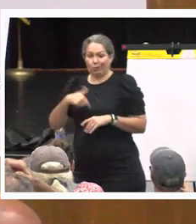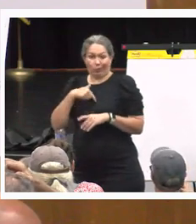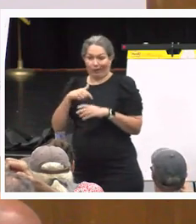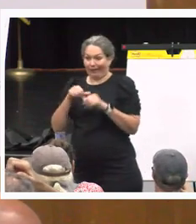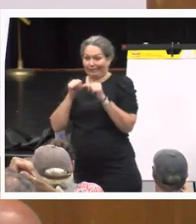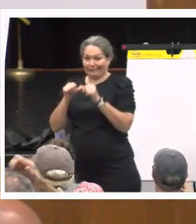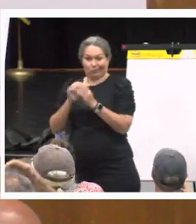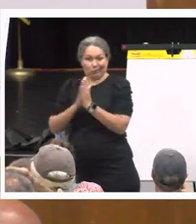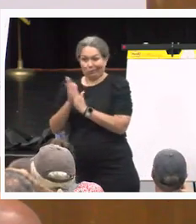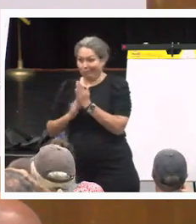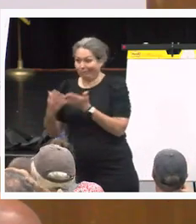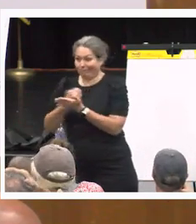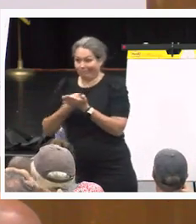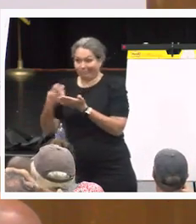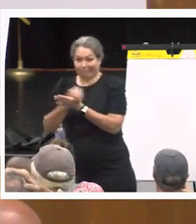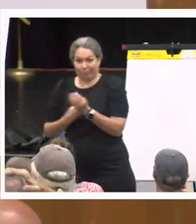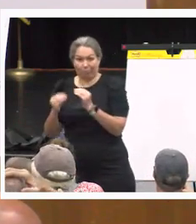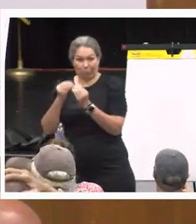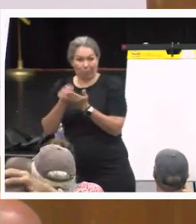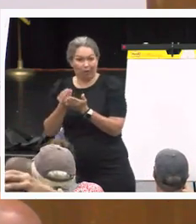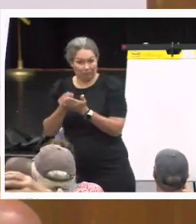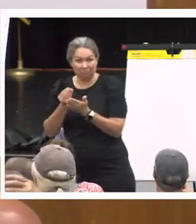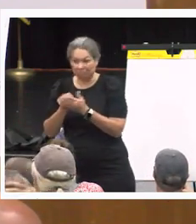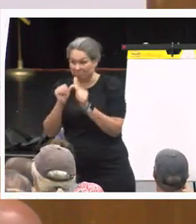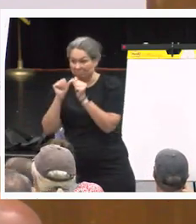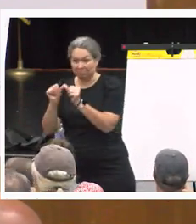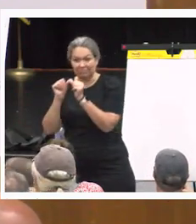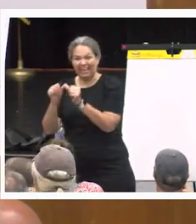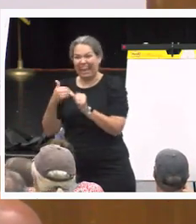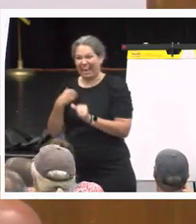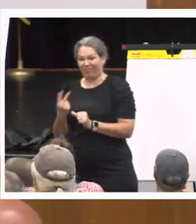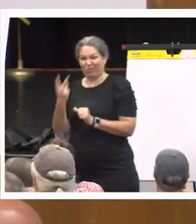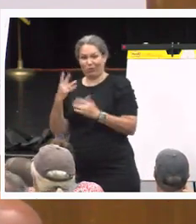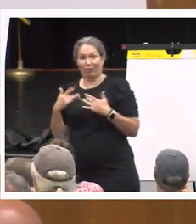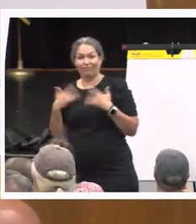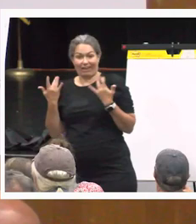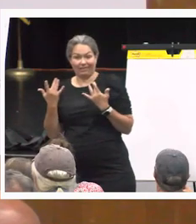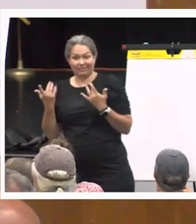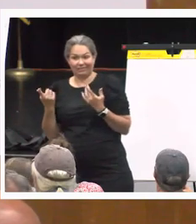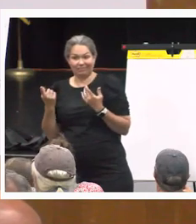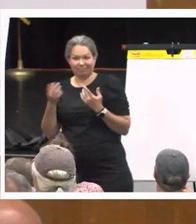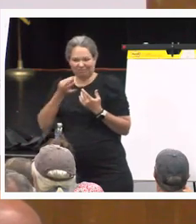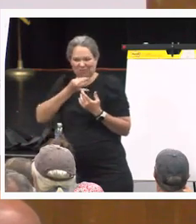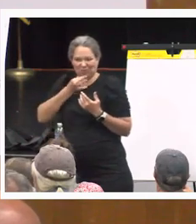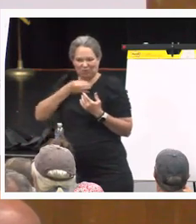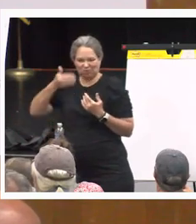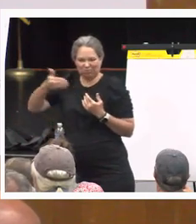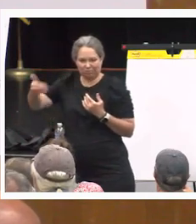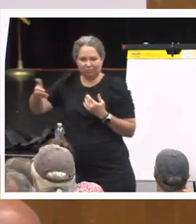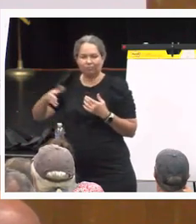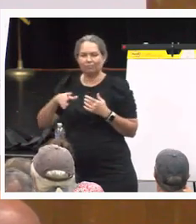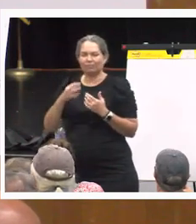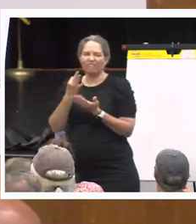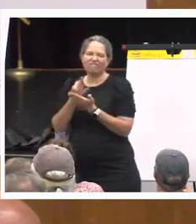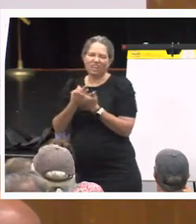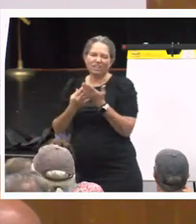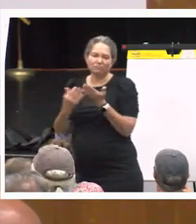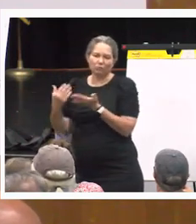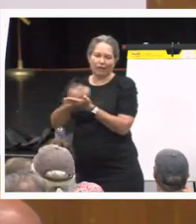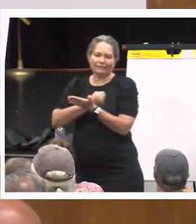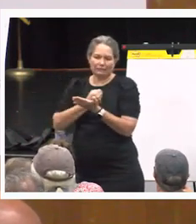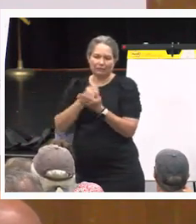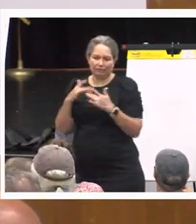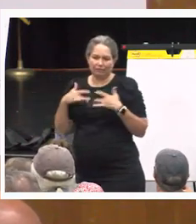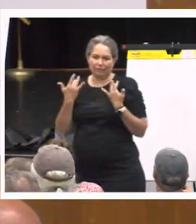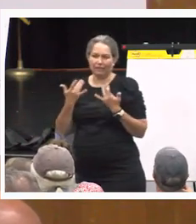our fundraising. We have two events coming up that I know about that are fundraising events, and